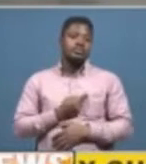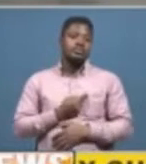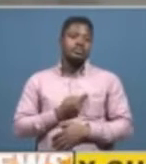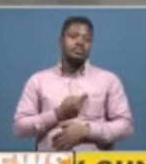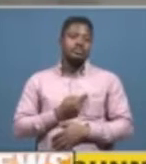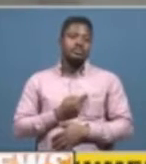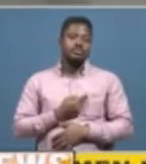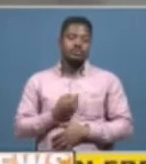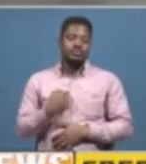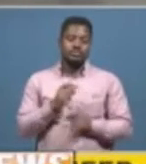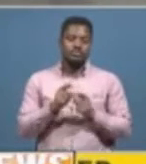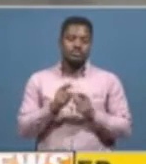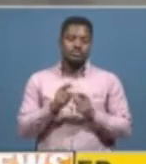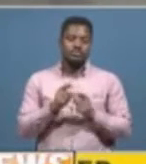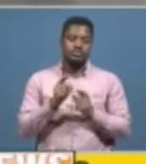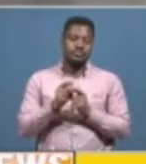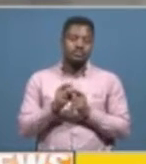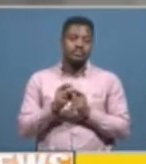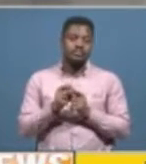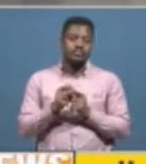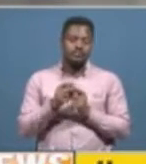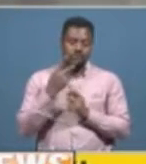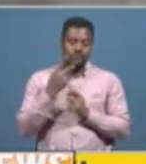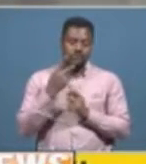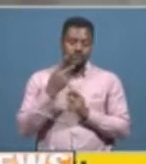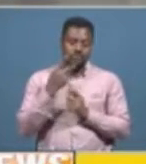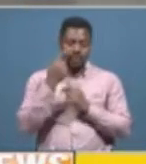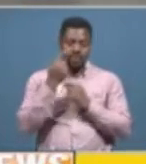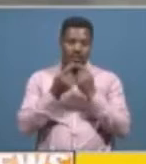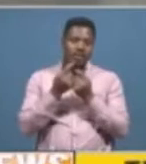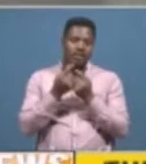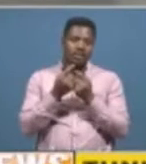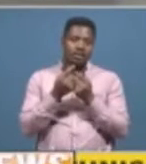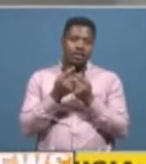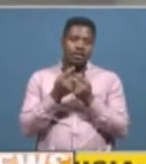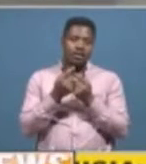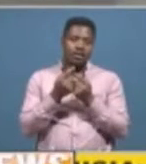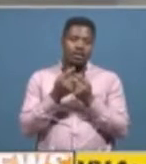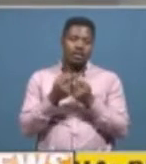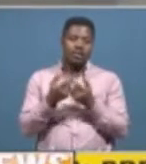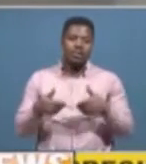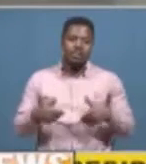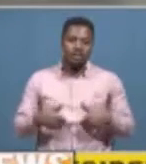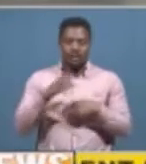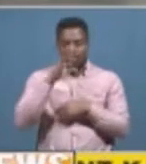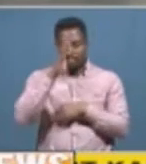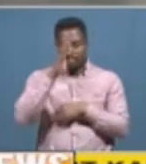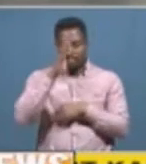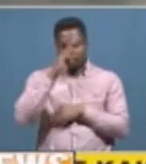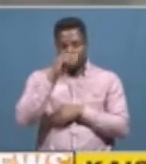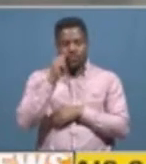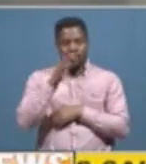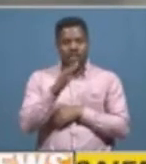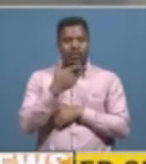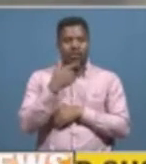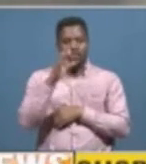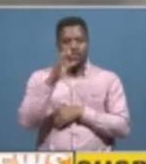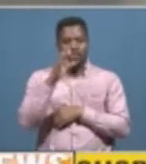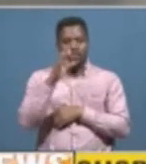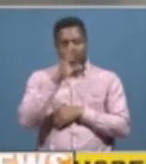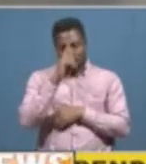We also took into consideration the teeming young men and women who are searching for